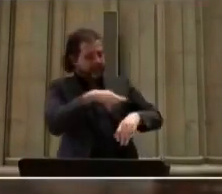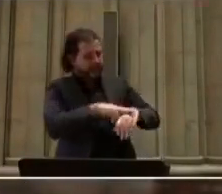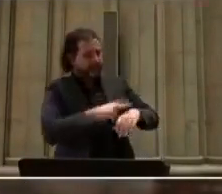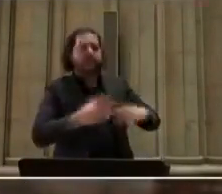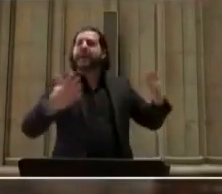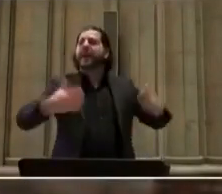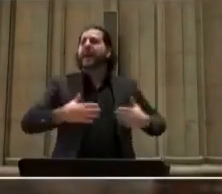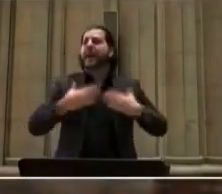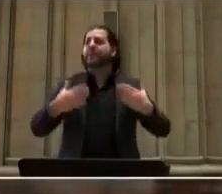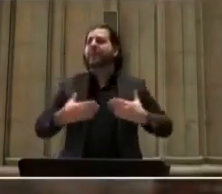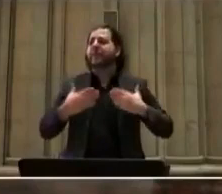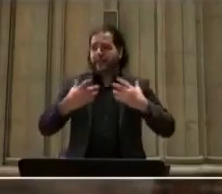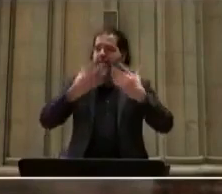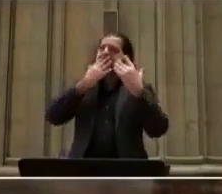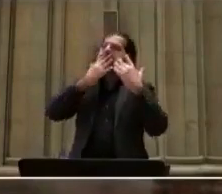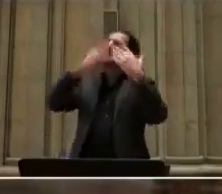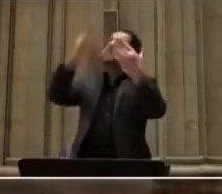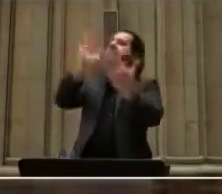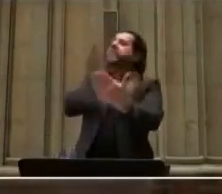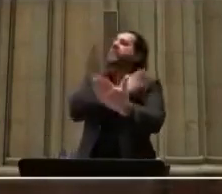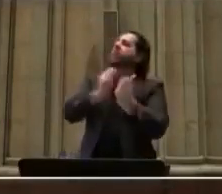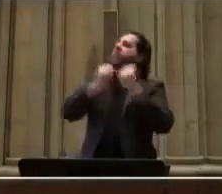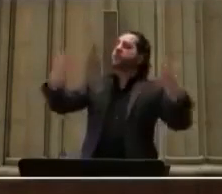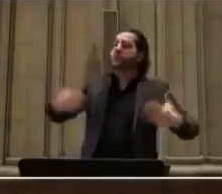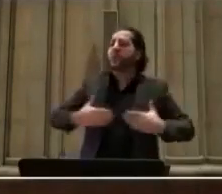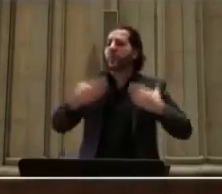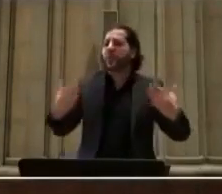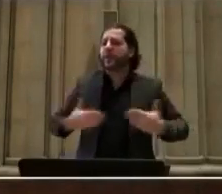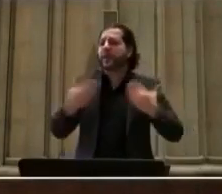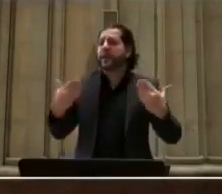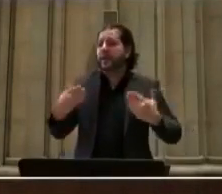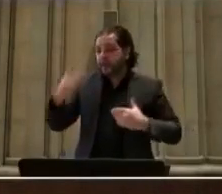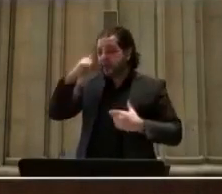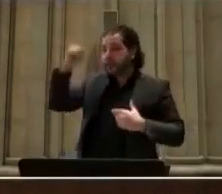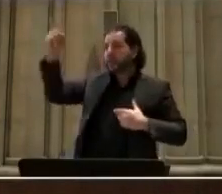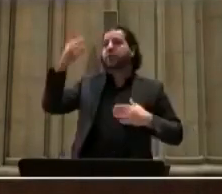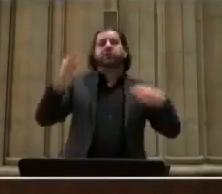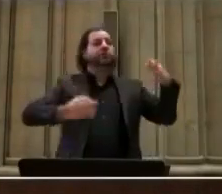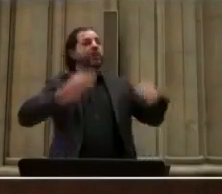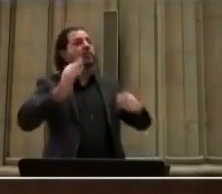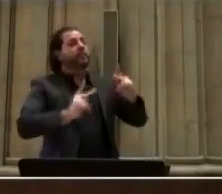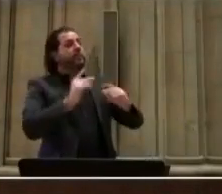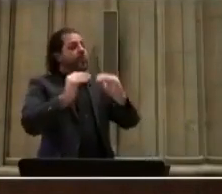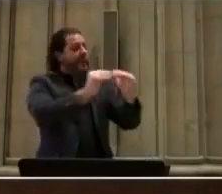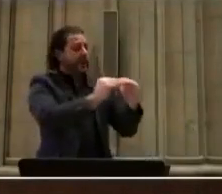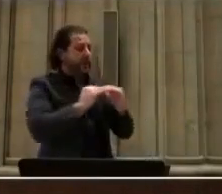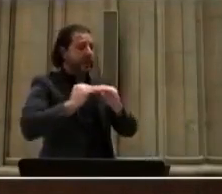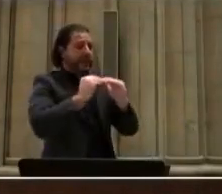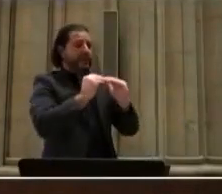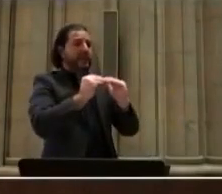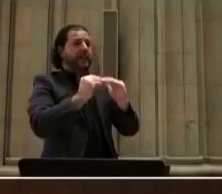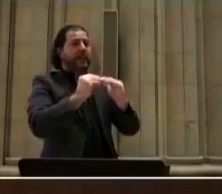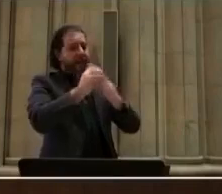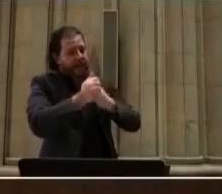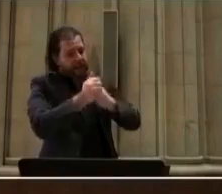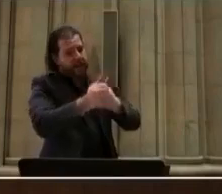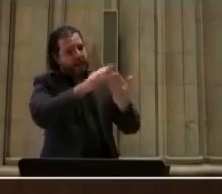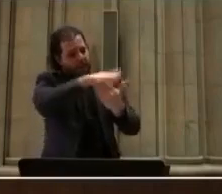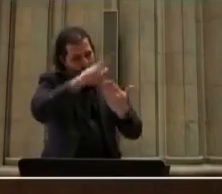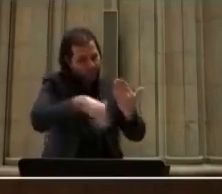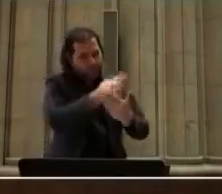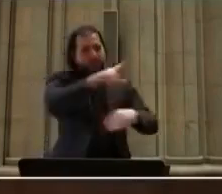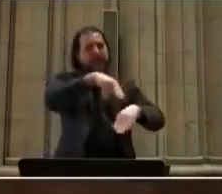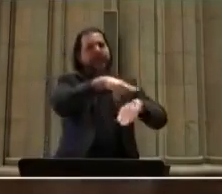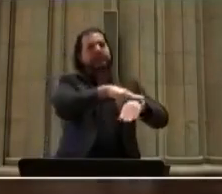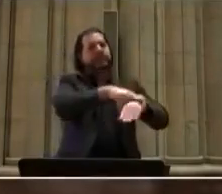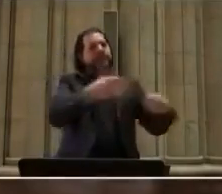be glad and sing with joy. For you judge the peoples with equity and guide all the